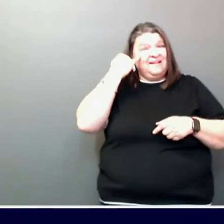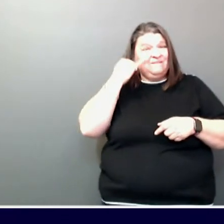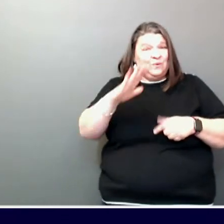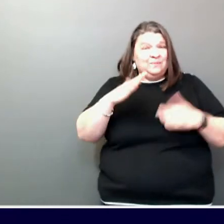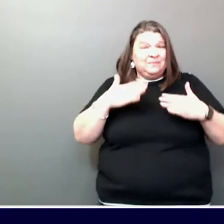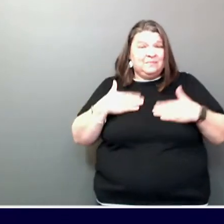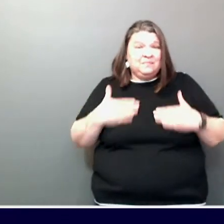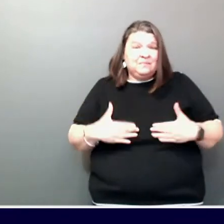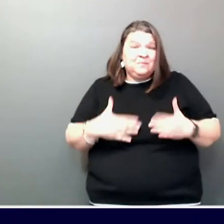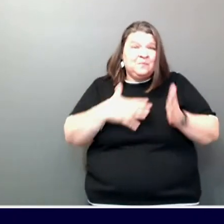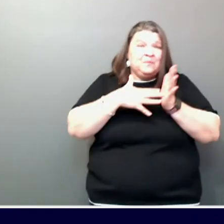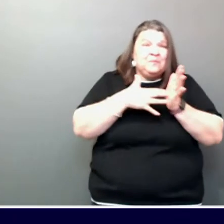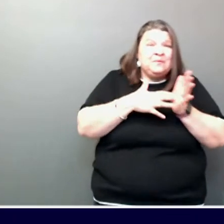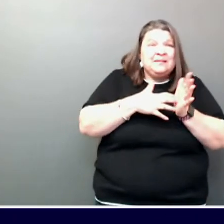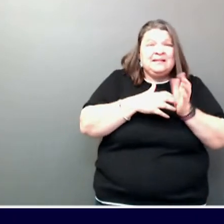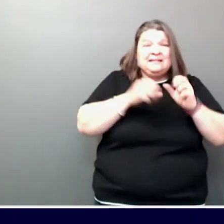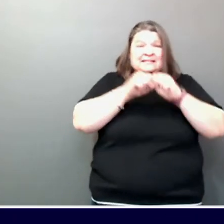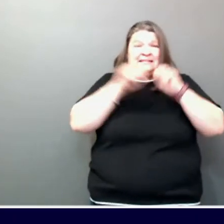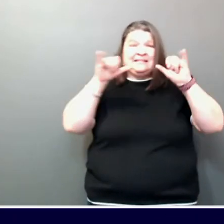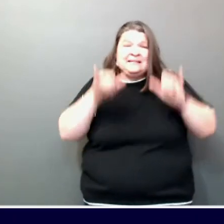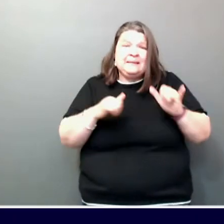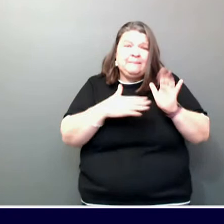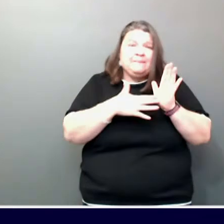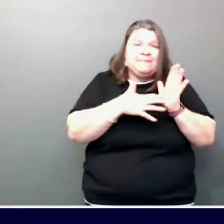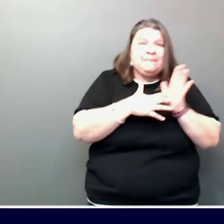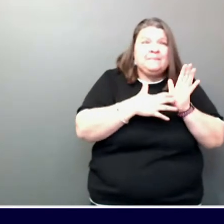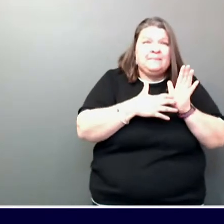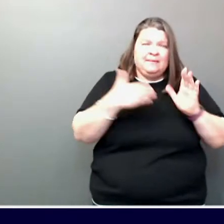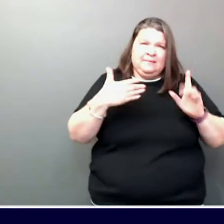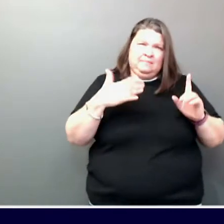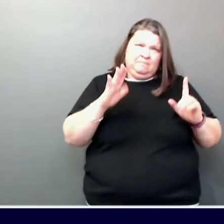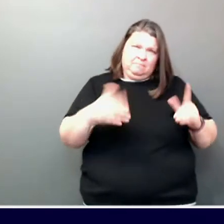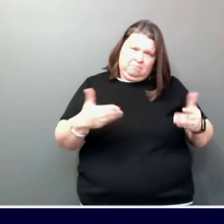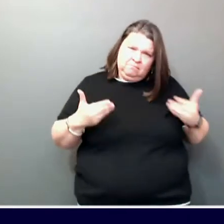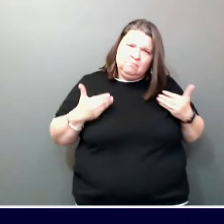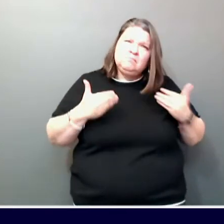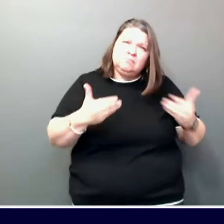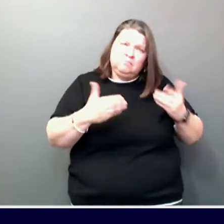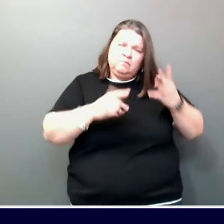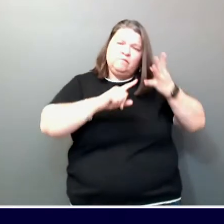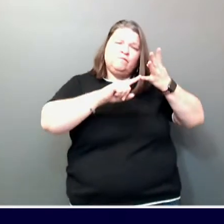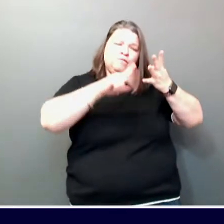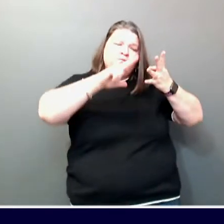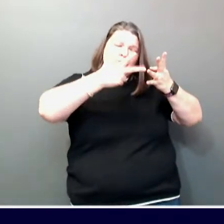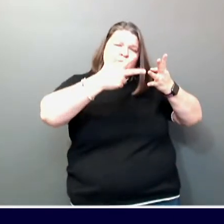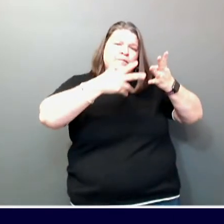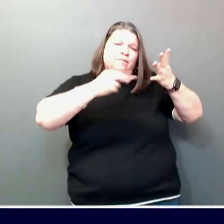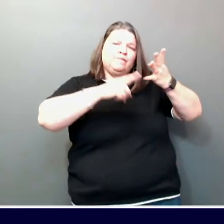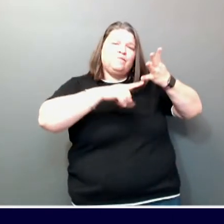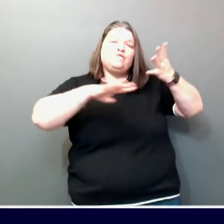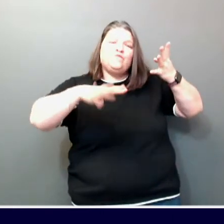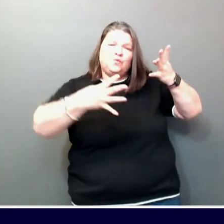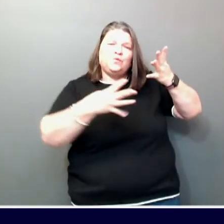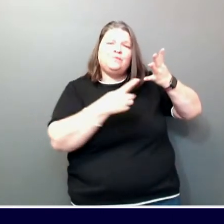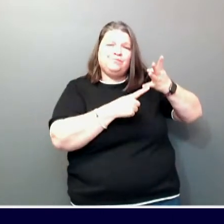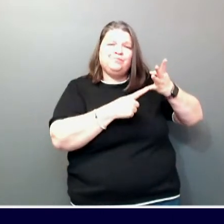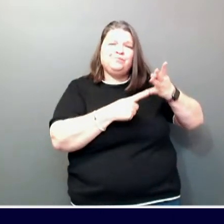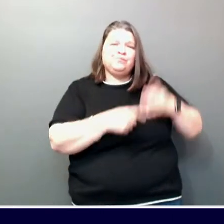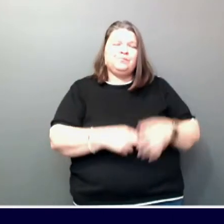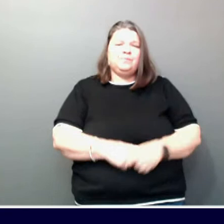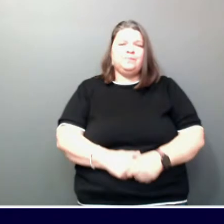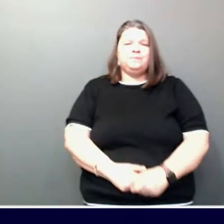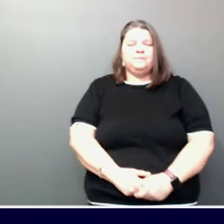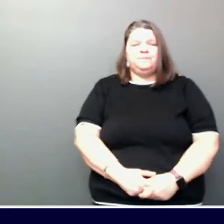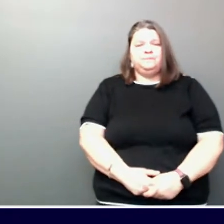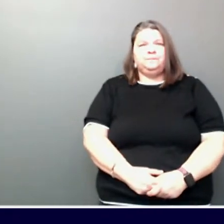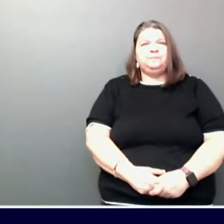if you're watching right now and you're immune compromised and you haven't gotten both of your boosters, now is a great time to do so. Thank you. Just